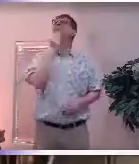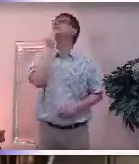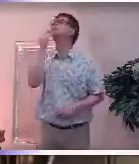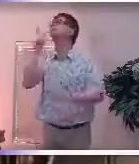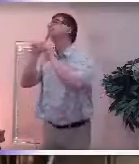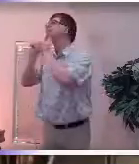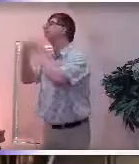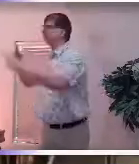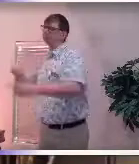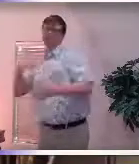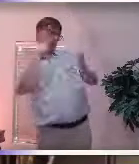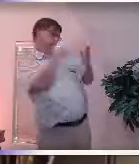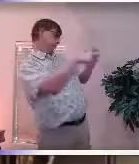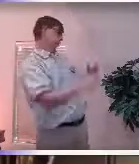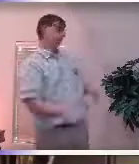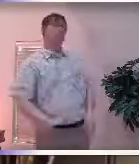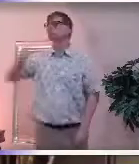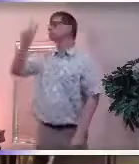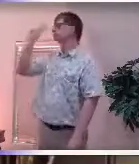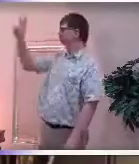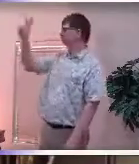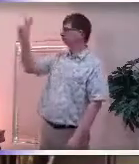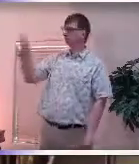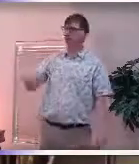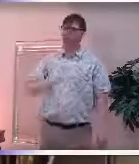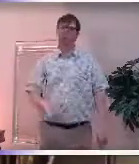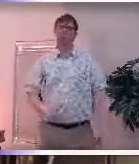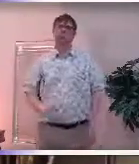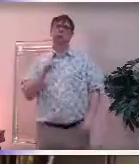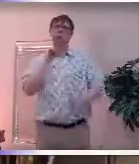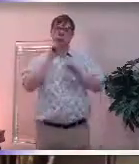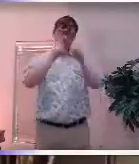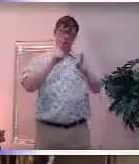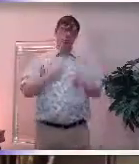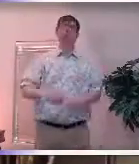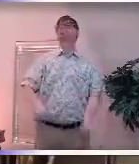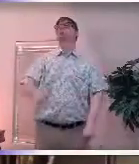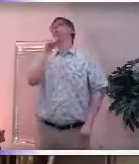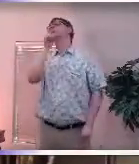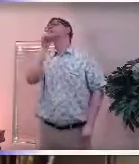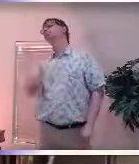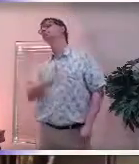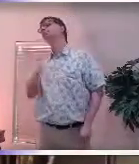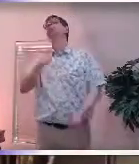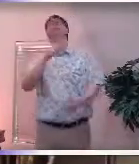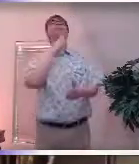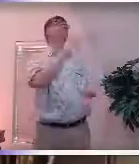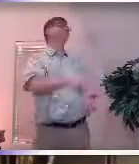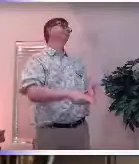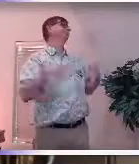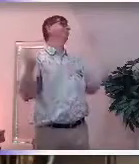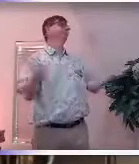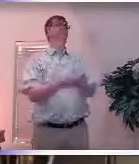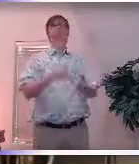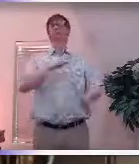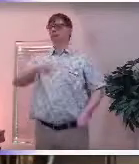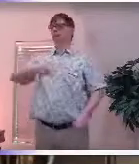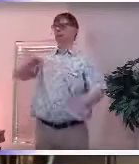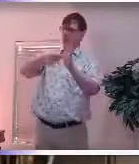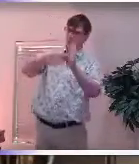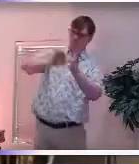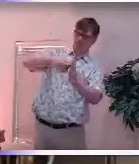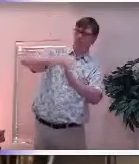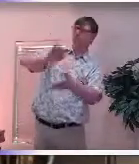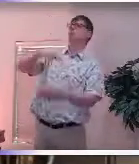about them. Secondly, I'd like to talk about how a good, positive attitude is key to our